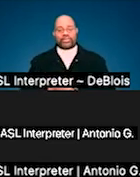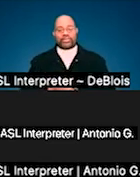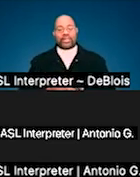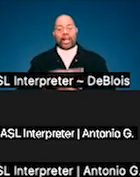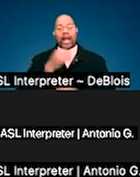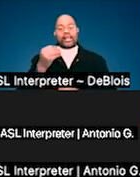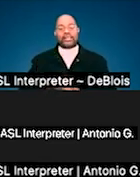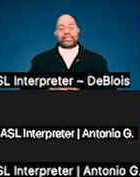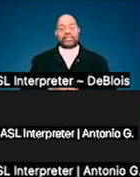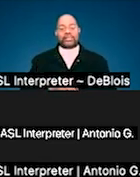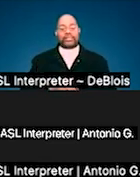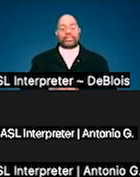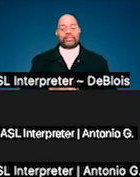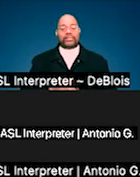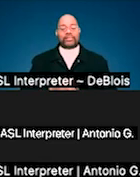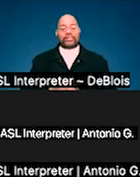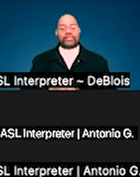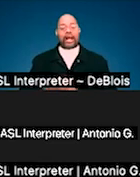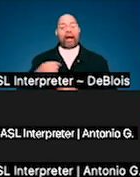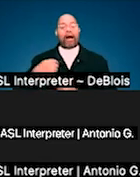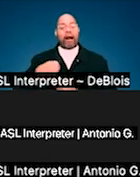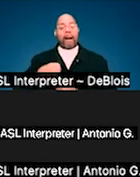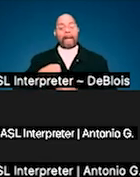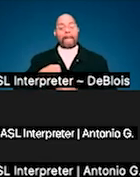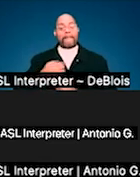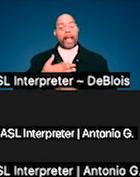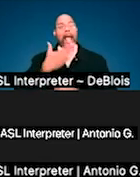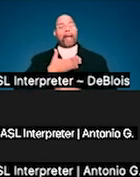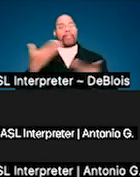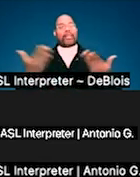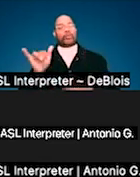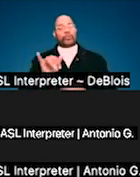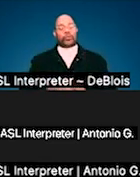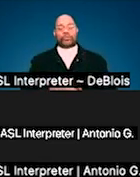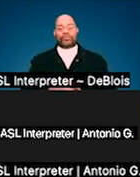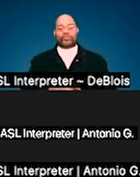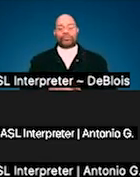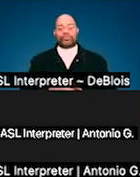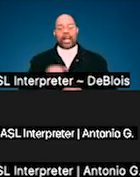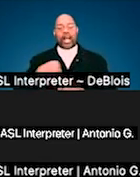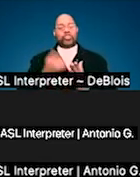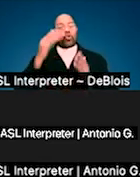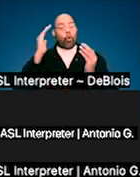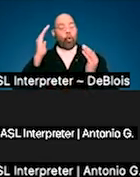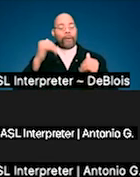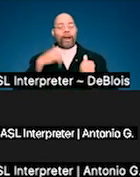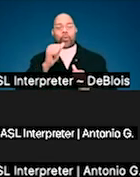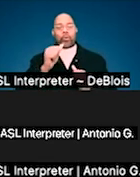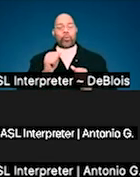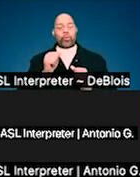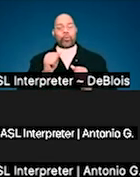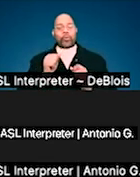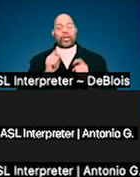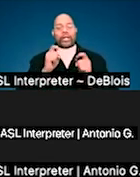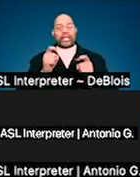And I am glad to be here too. And I just hope I don't give too